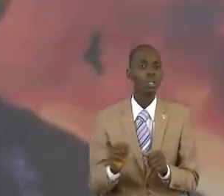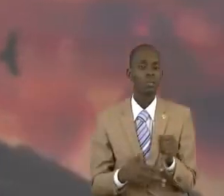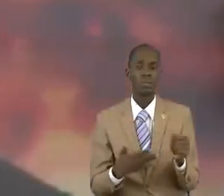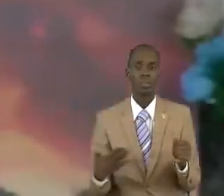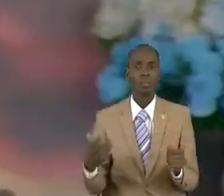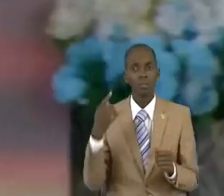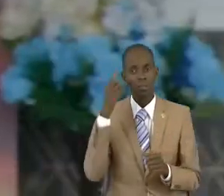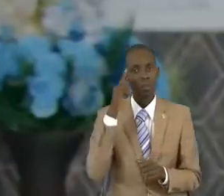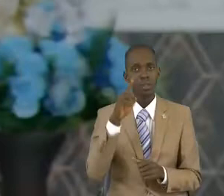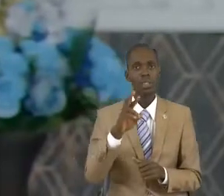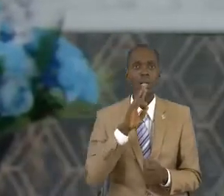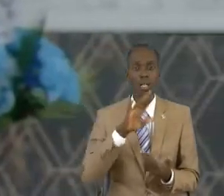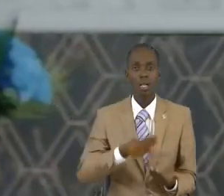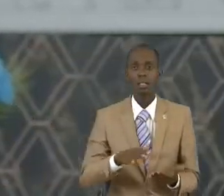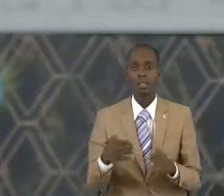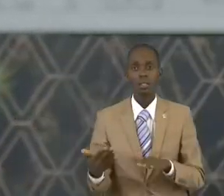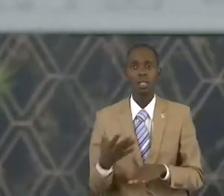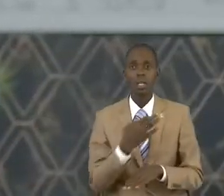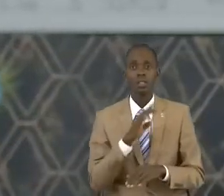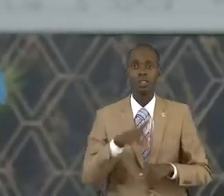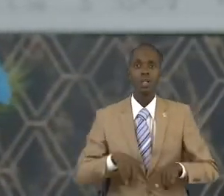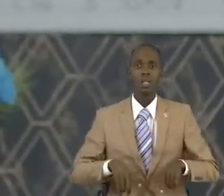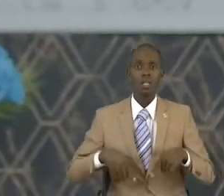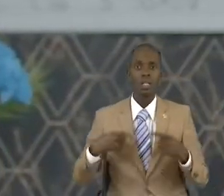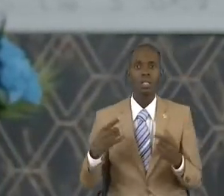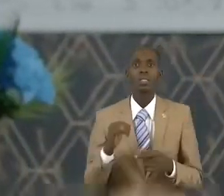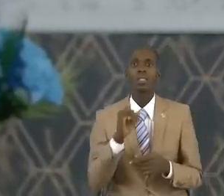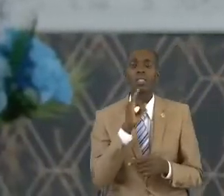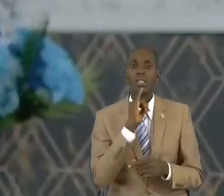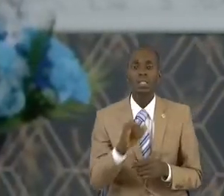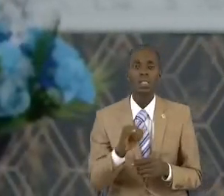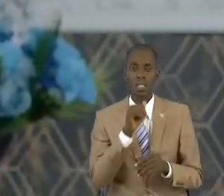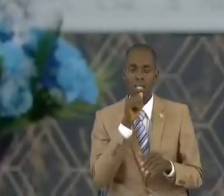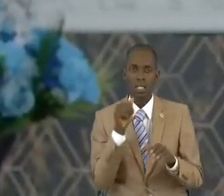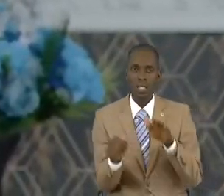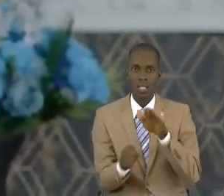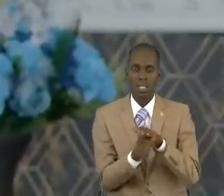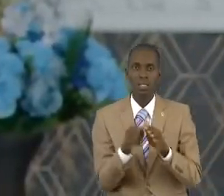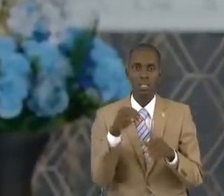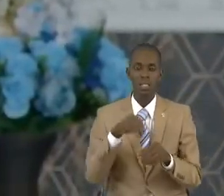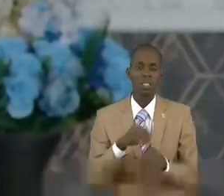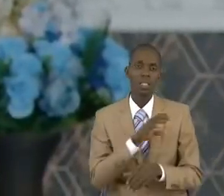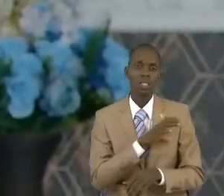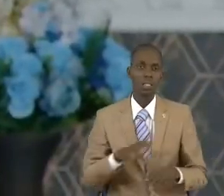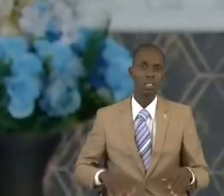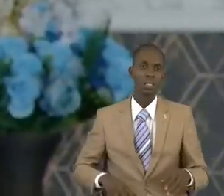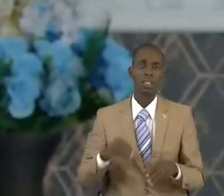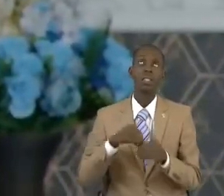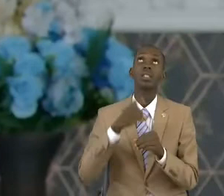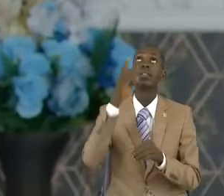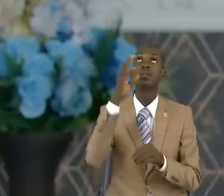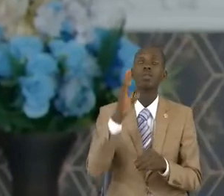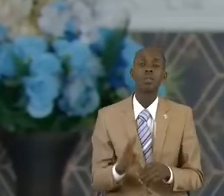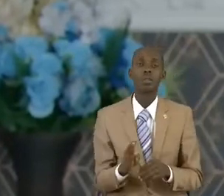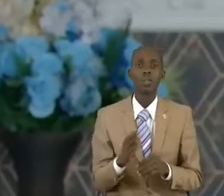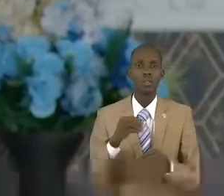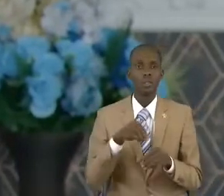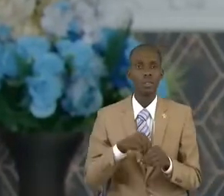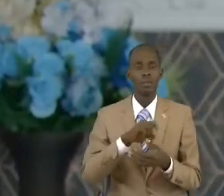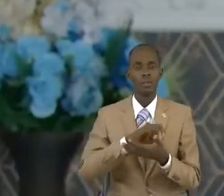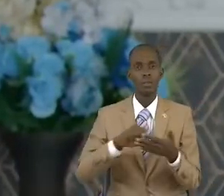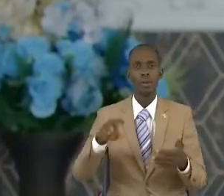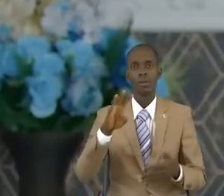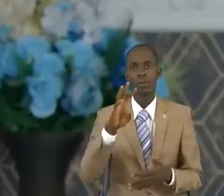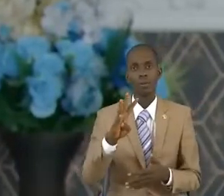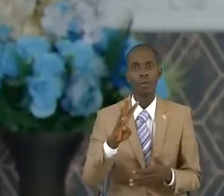and your life is hid with Christ in God. And then in verse 4,